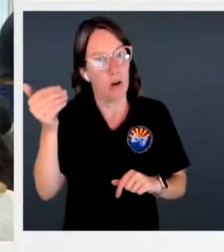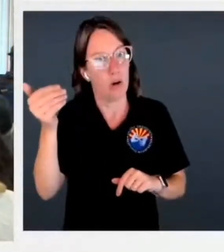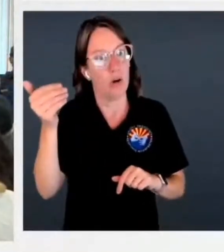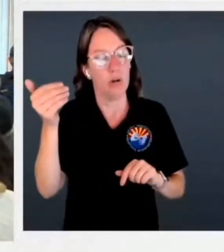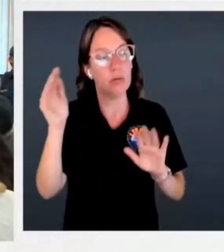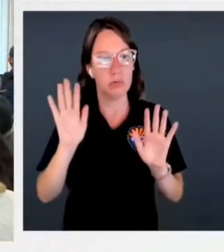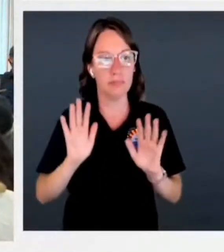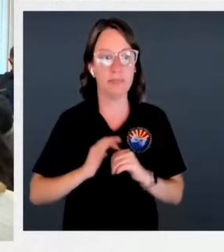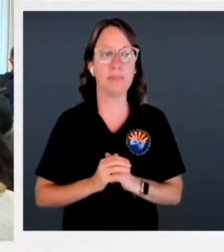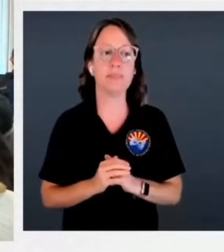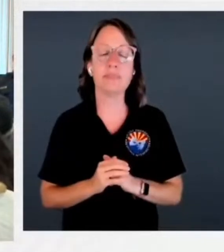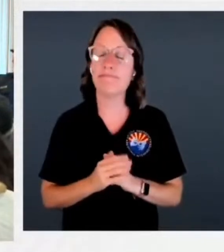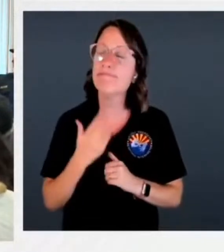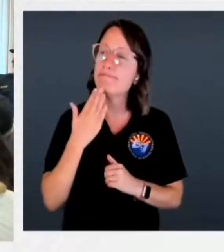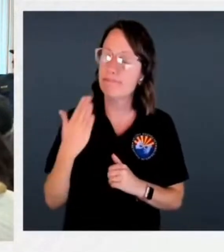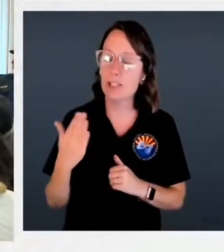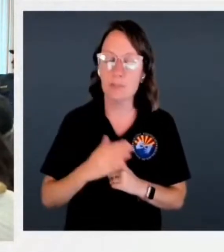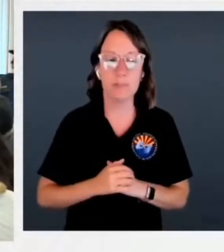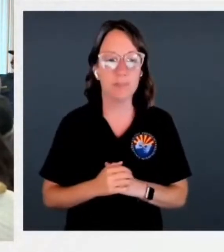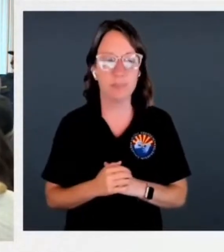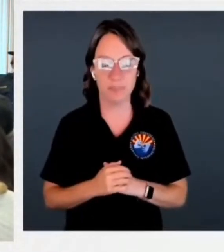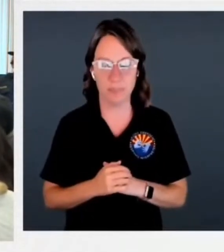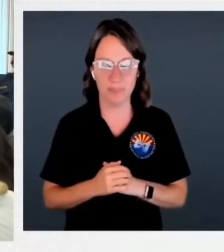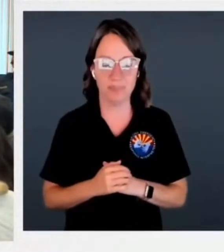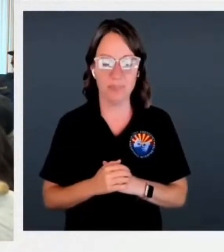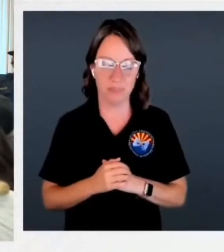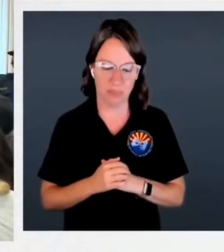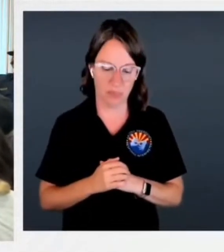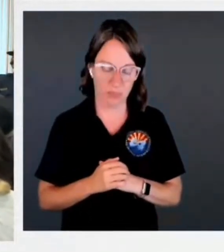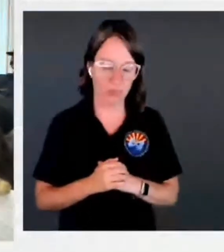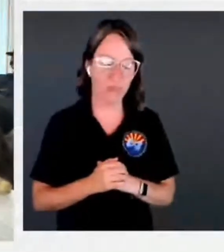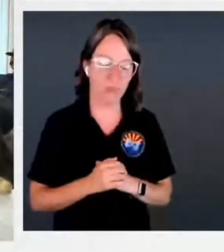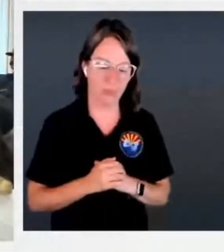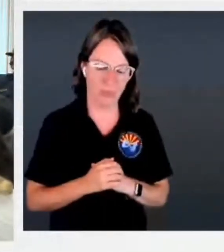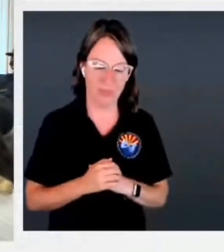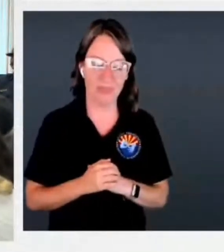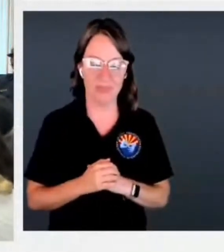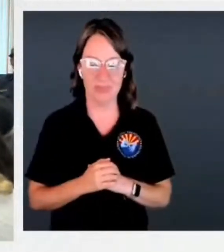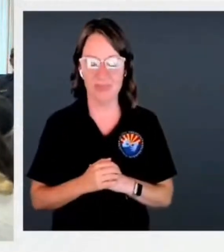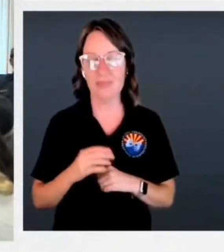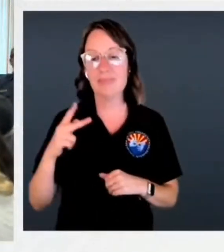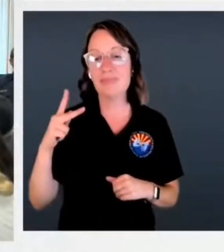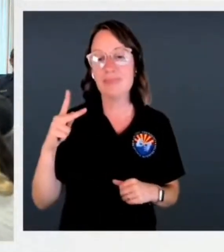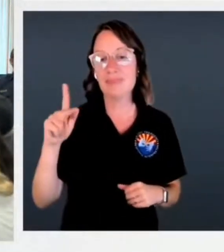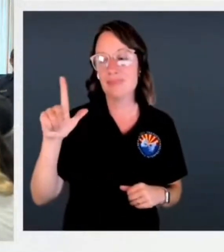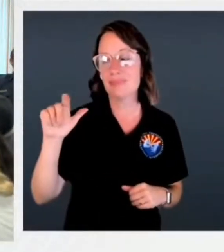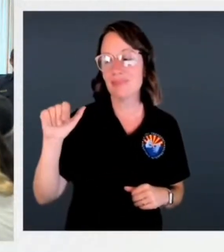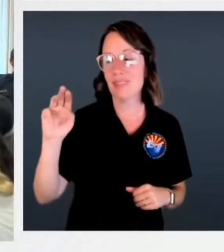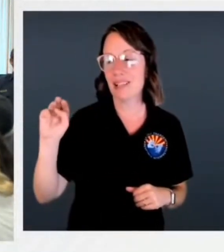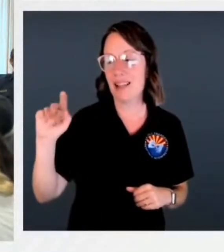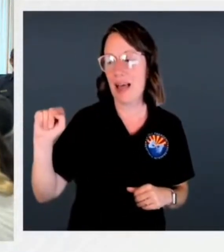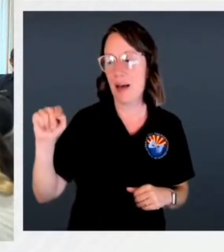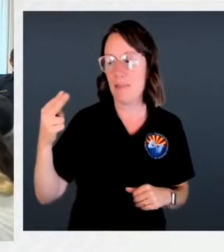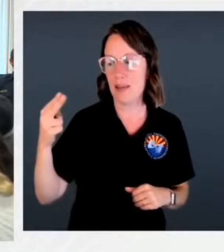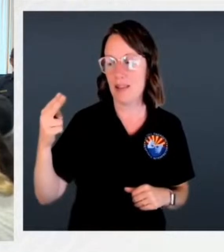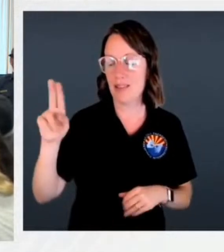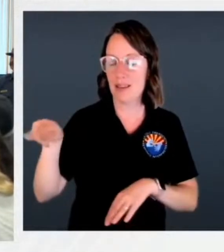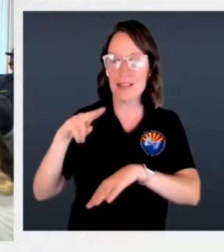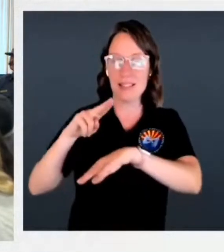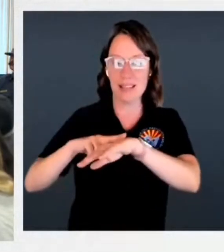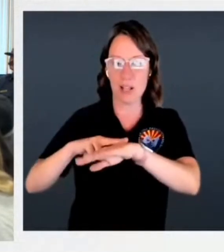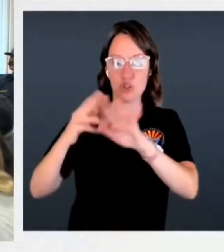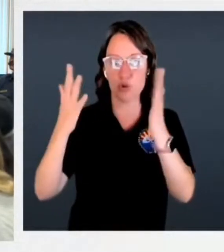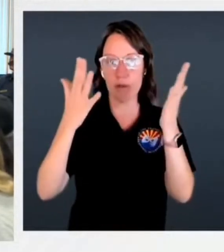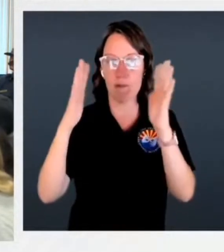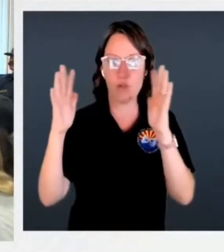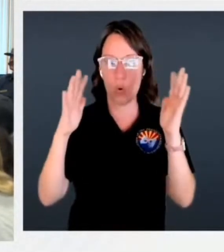And thank you for that. Now for our agency administrators with the Klamath National Forest, Supervisor Chris Christopherson, and the